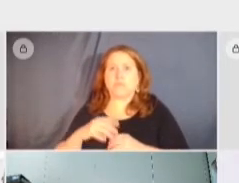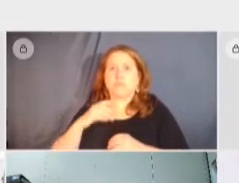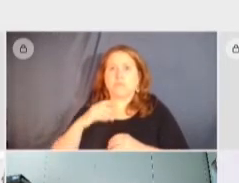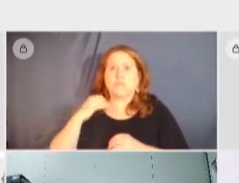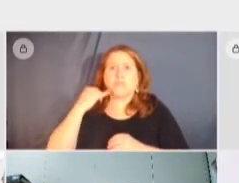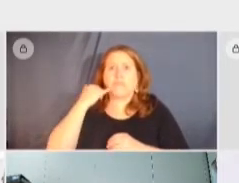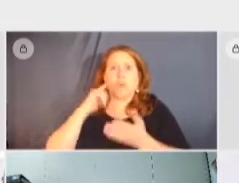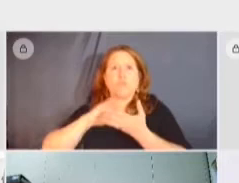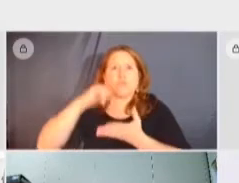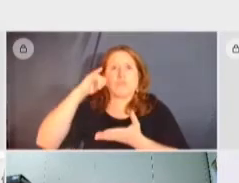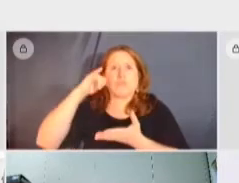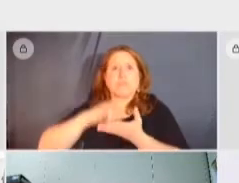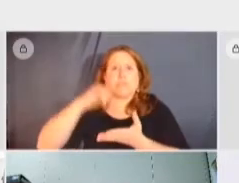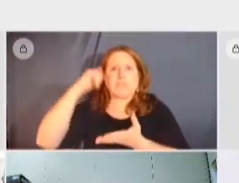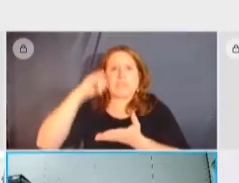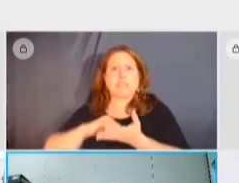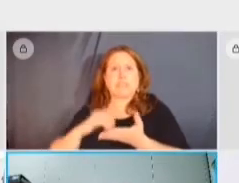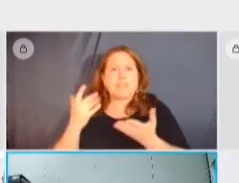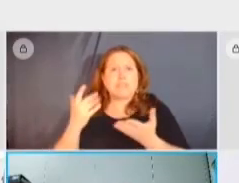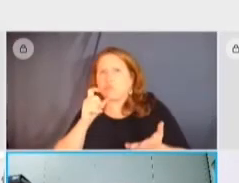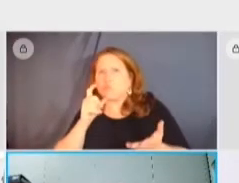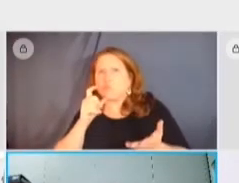Sure. Sorry,